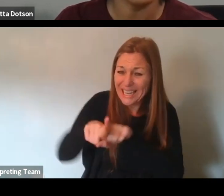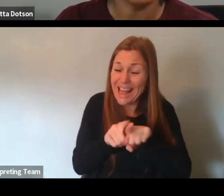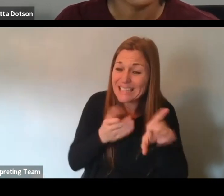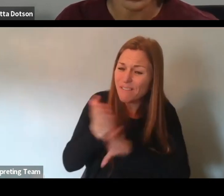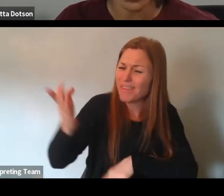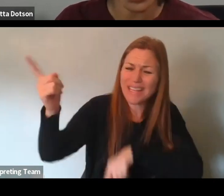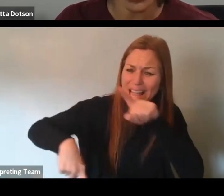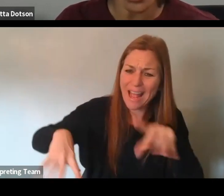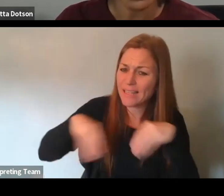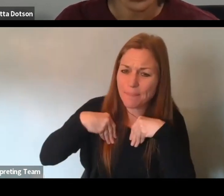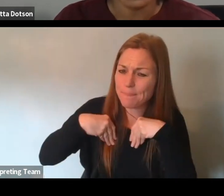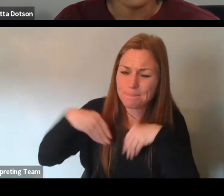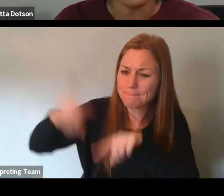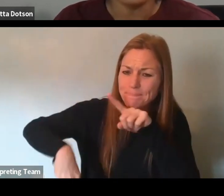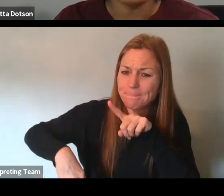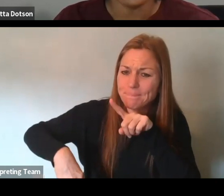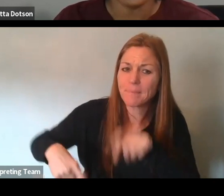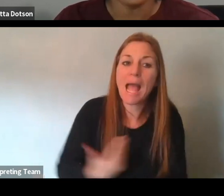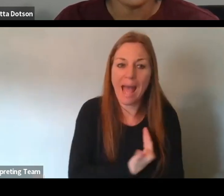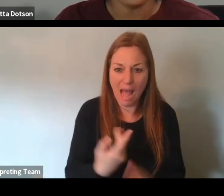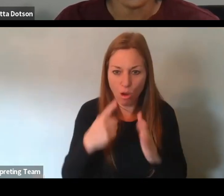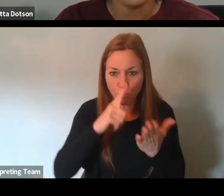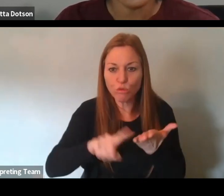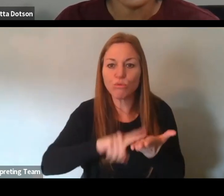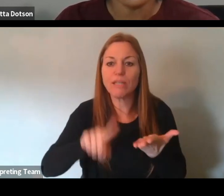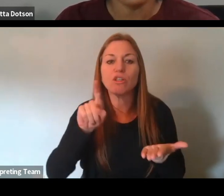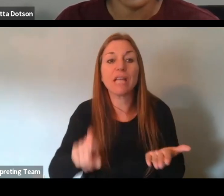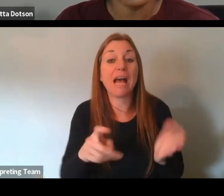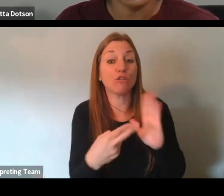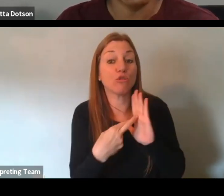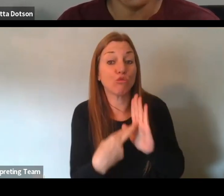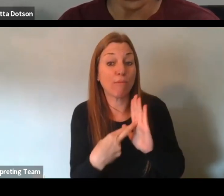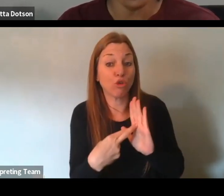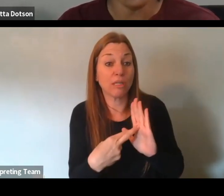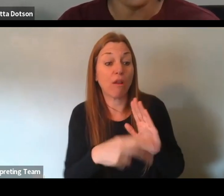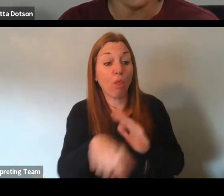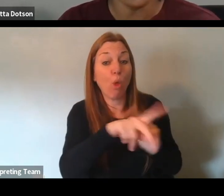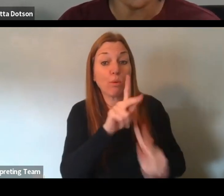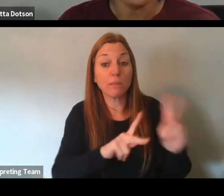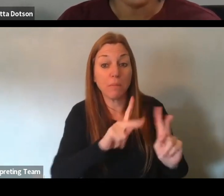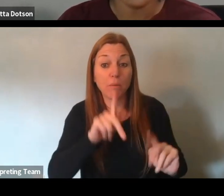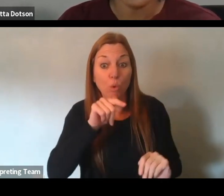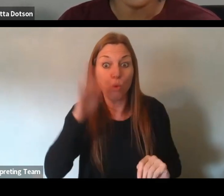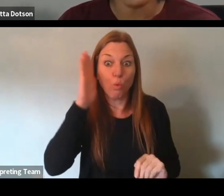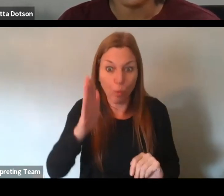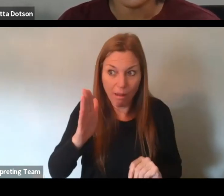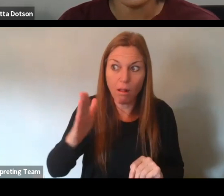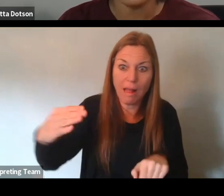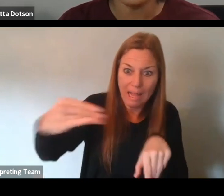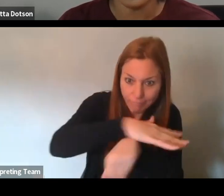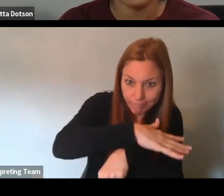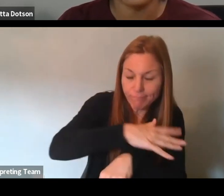represent the populations who are going to be affected by that research. We want the healthcare that we give to be informed